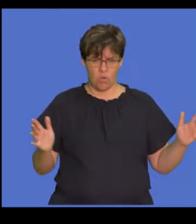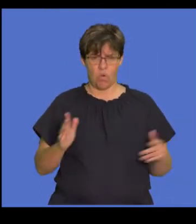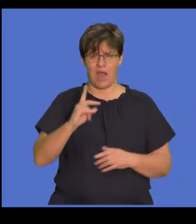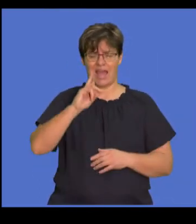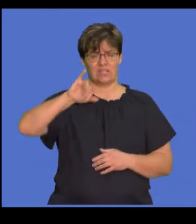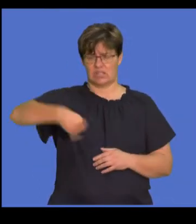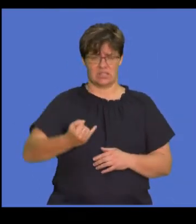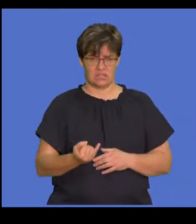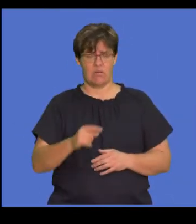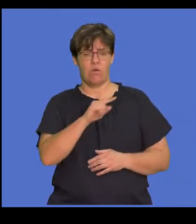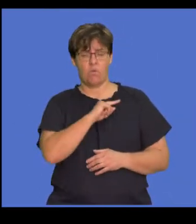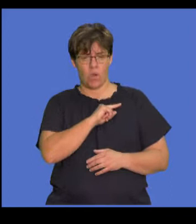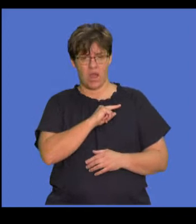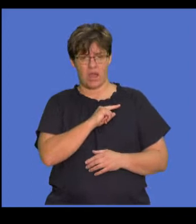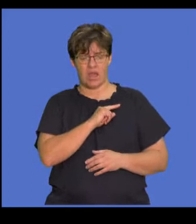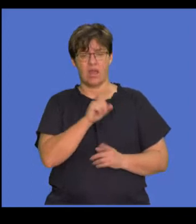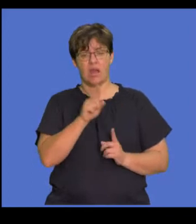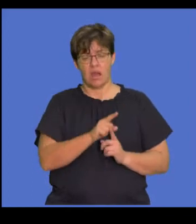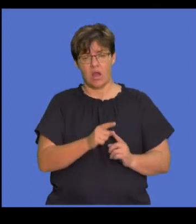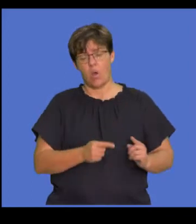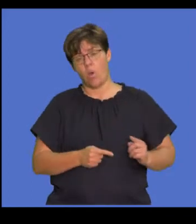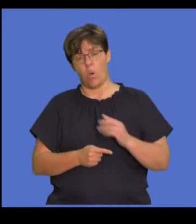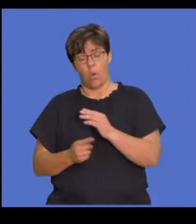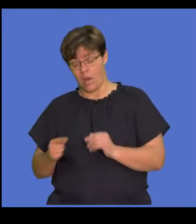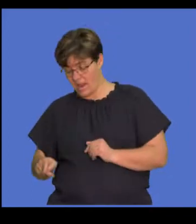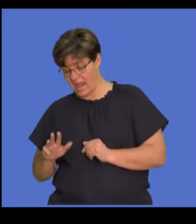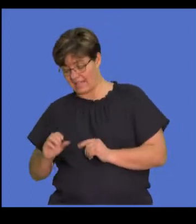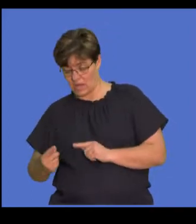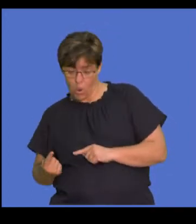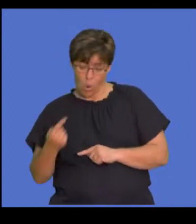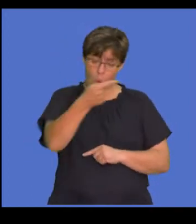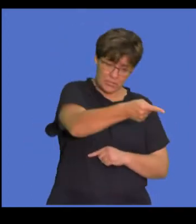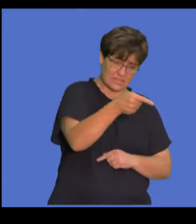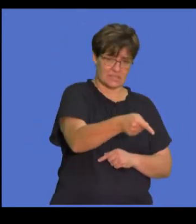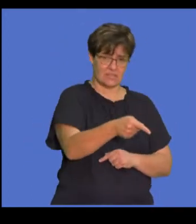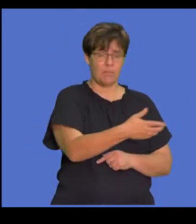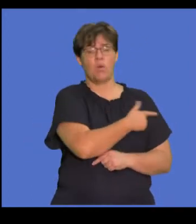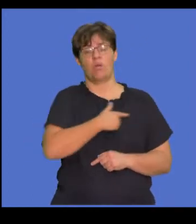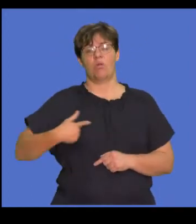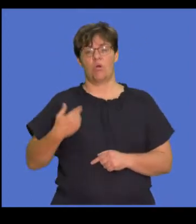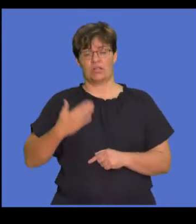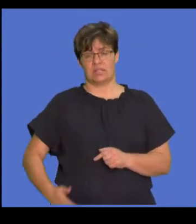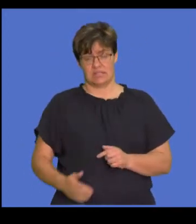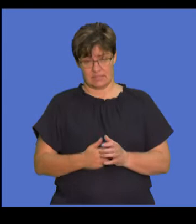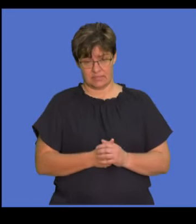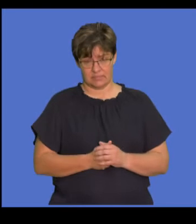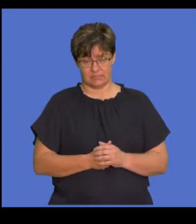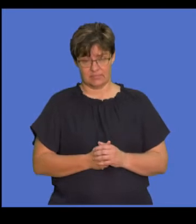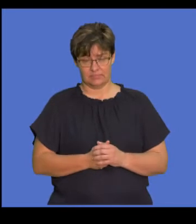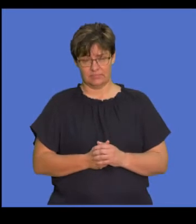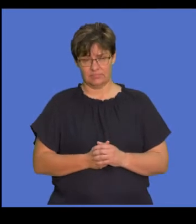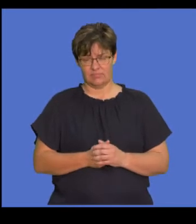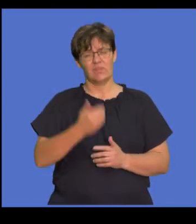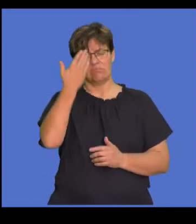not adjacent. Why? Because it is one opposite the 90 degrees and also the longer side of